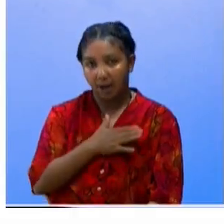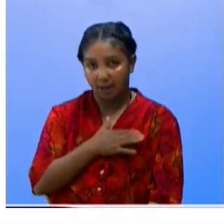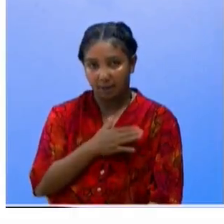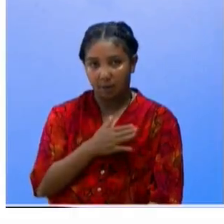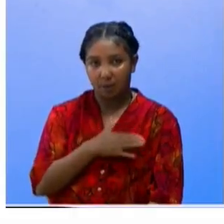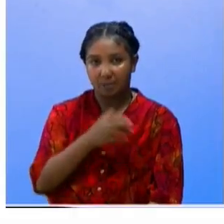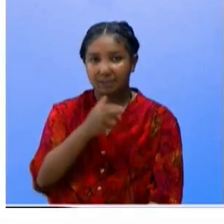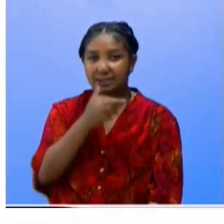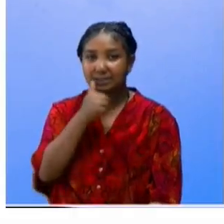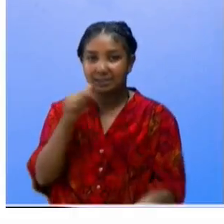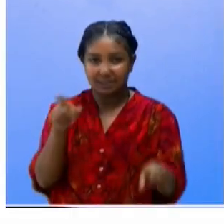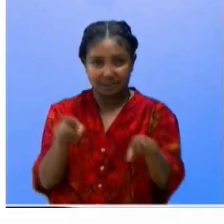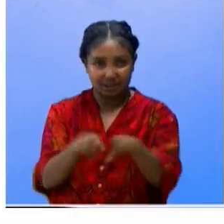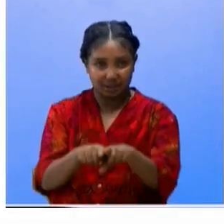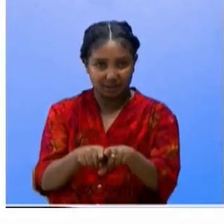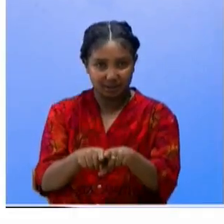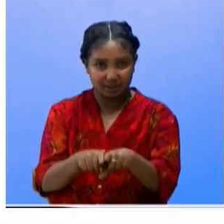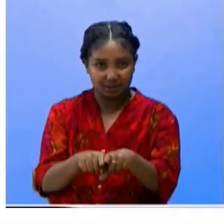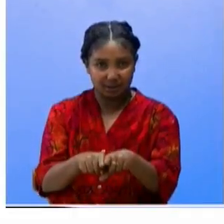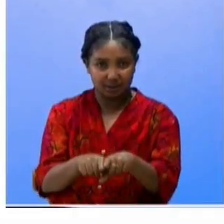sister